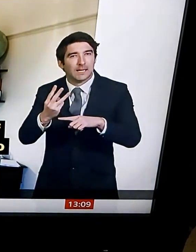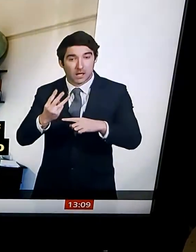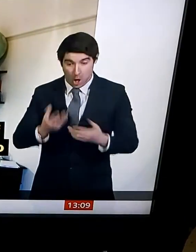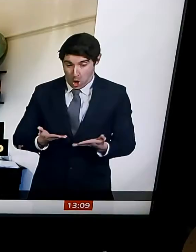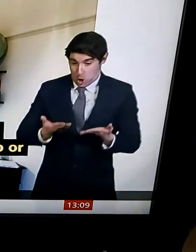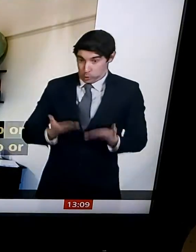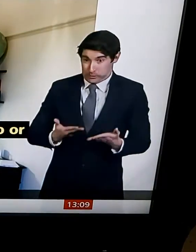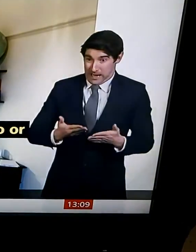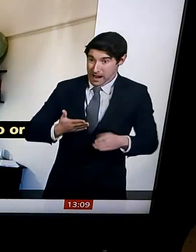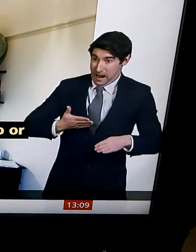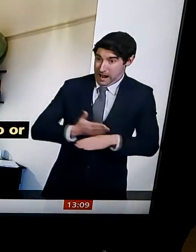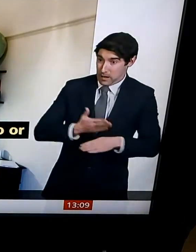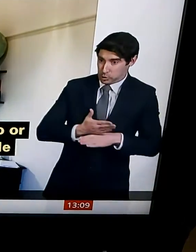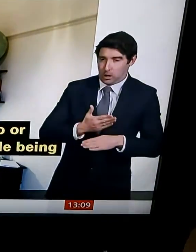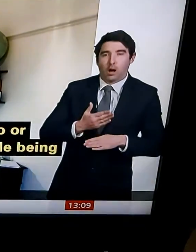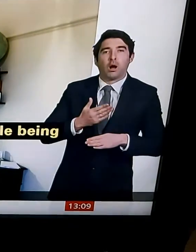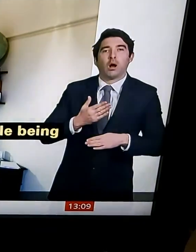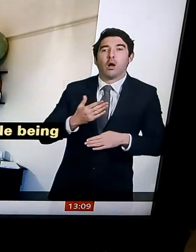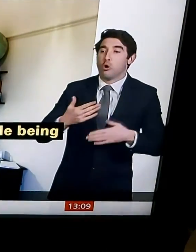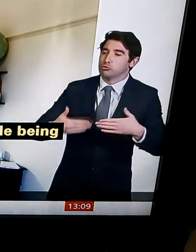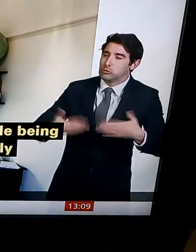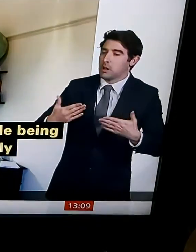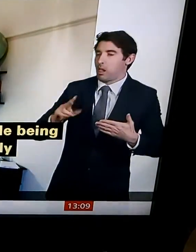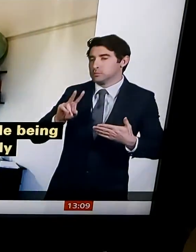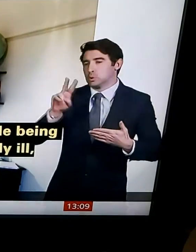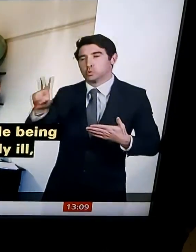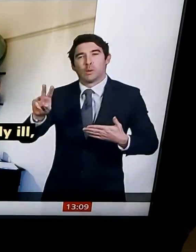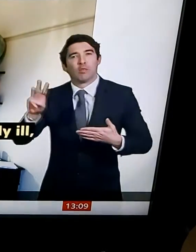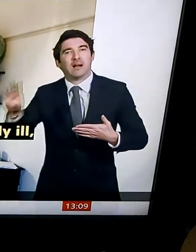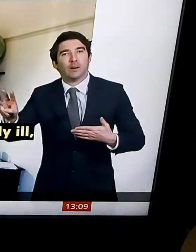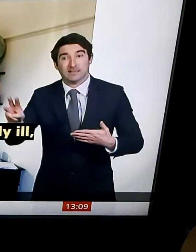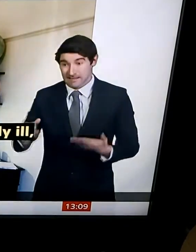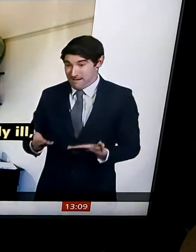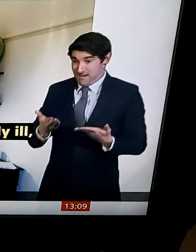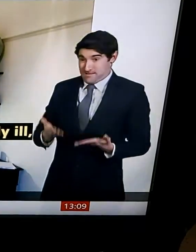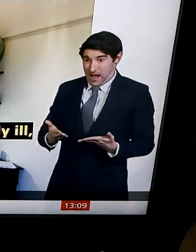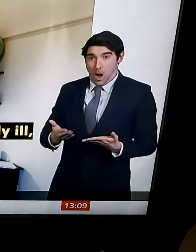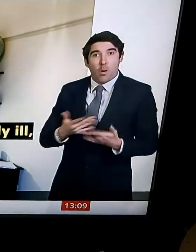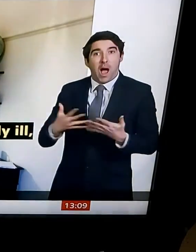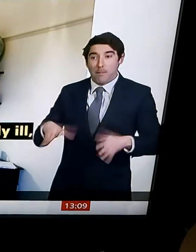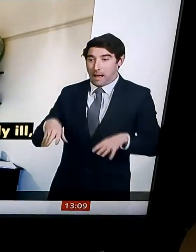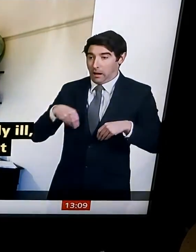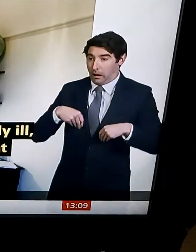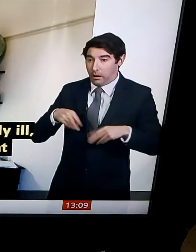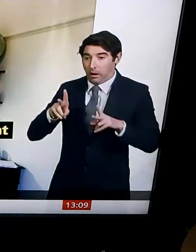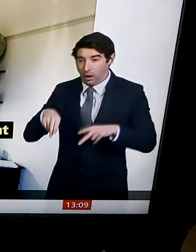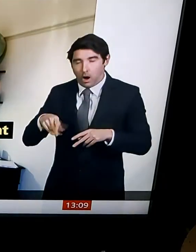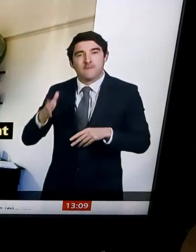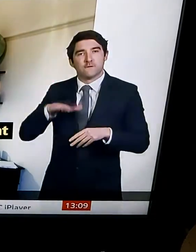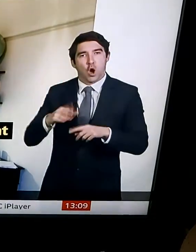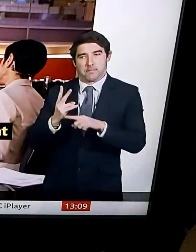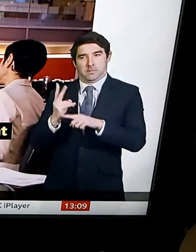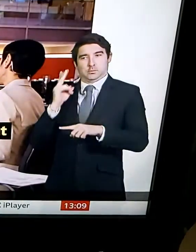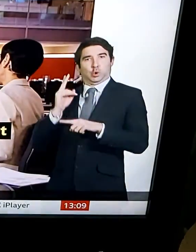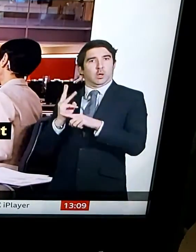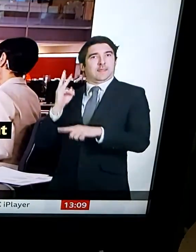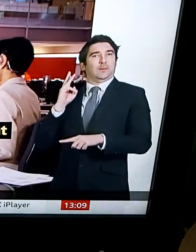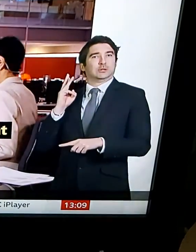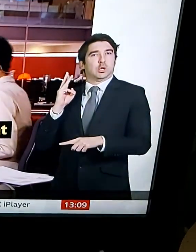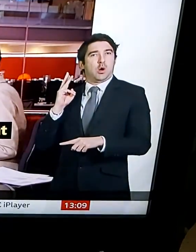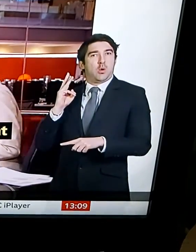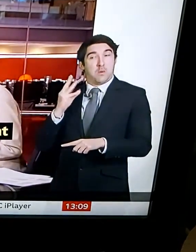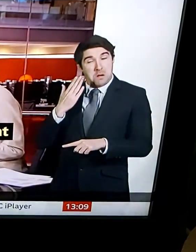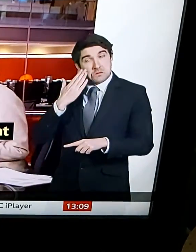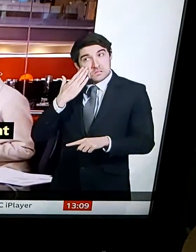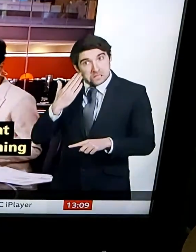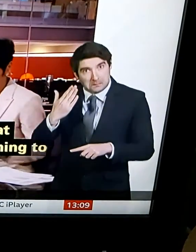But it is a glimmer of hope that maybe the lockdown is beginning to work. Okay, Norman, many